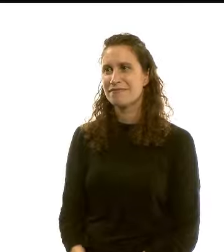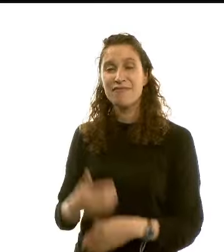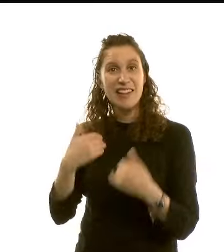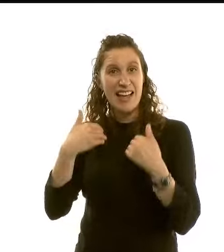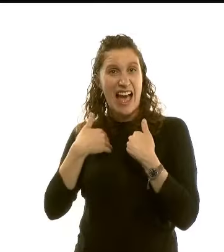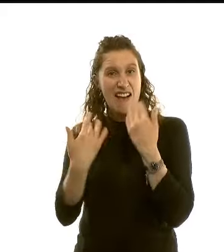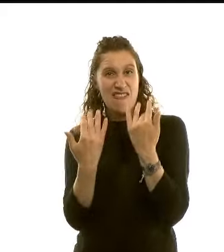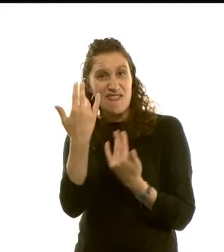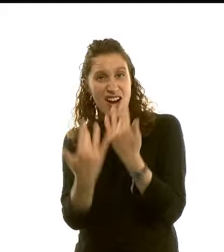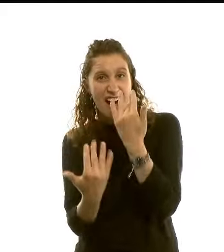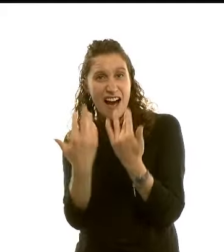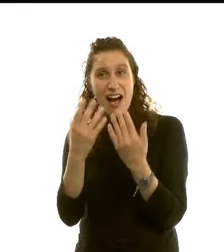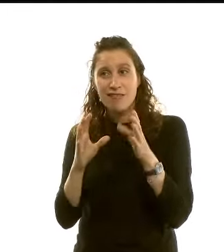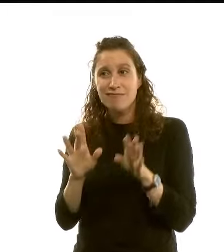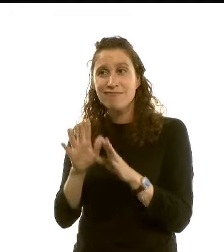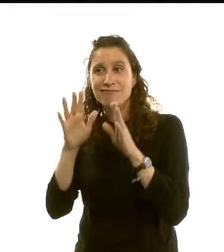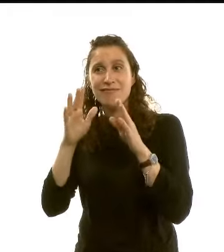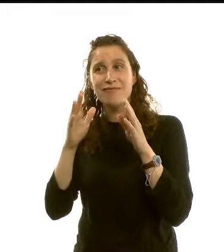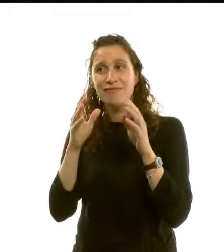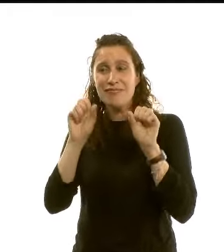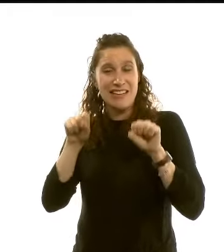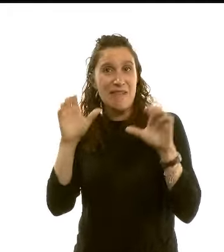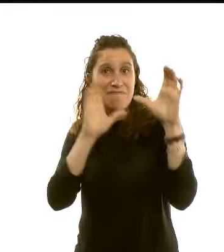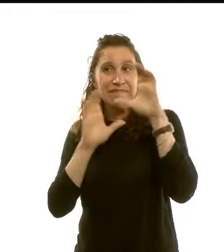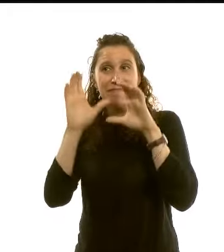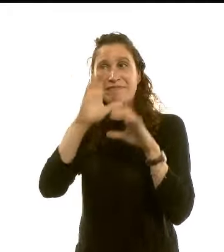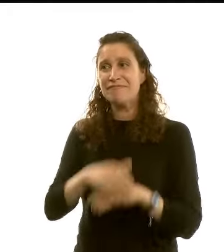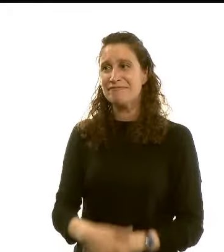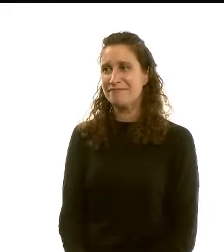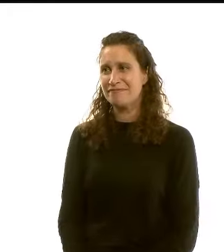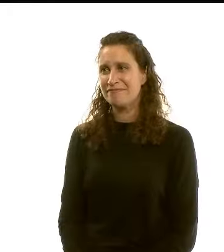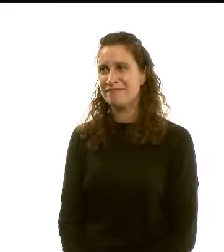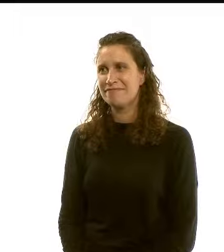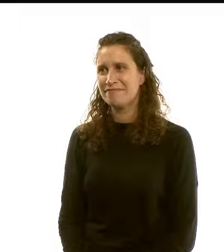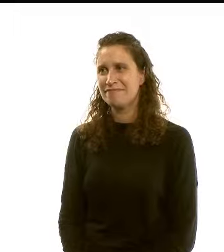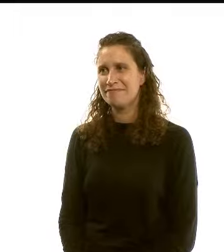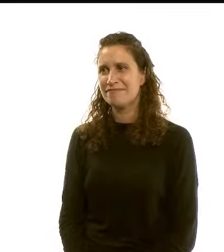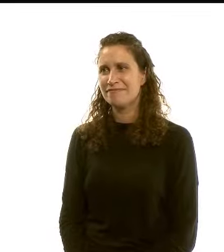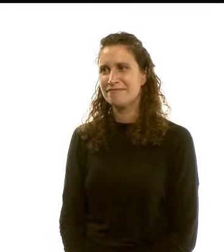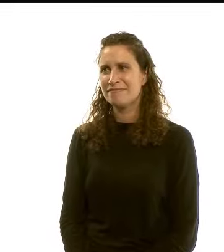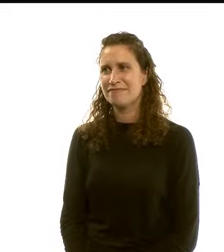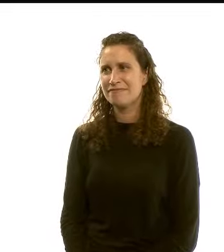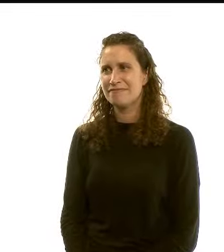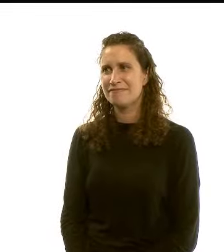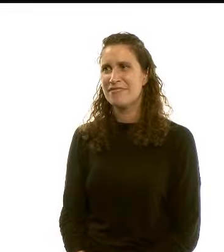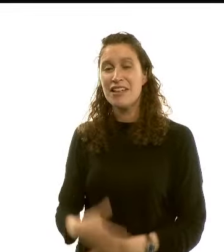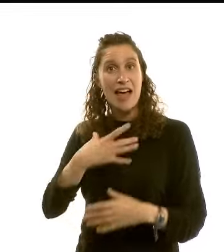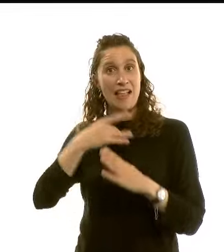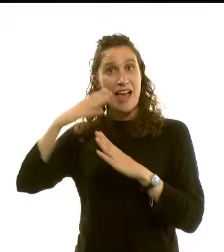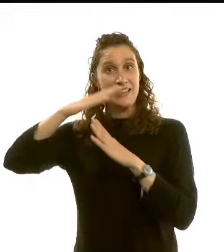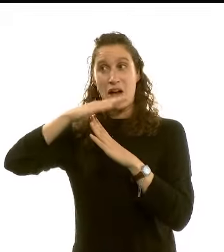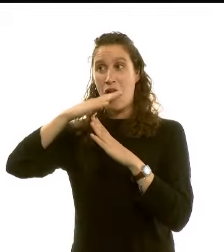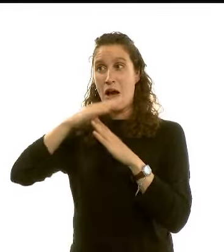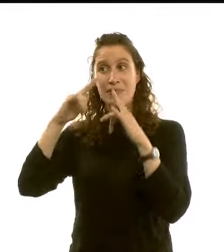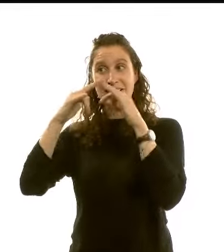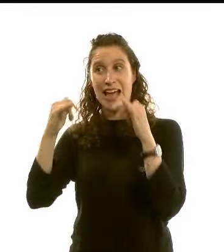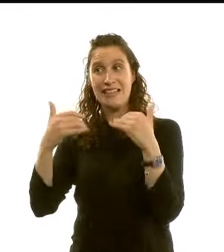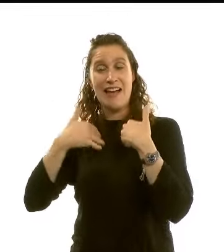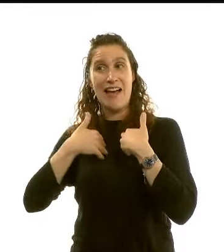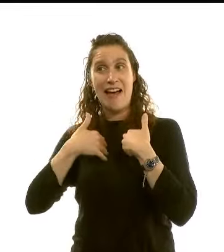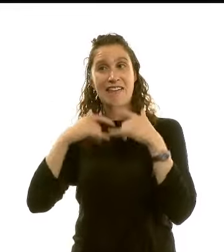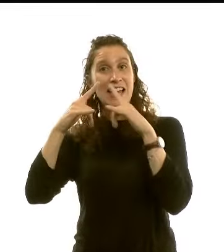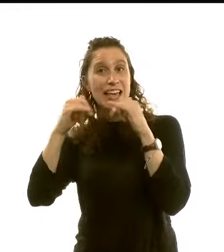and kennels down here, so it looked explored. I really like what you did on the top especially. How you have like a little tent up there.